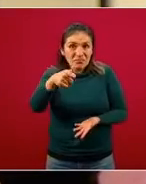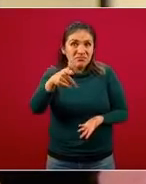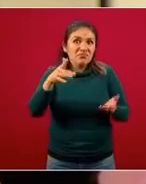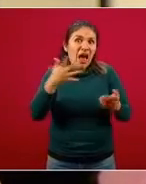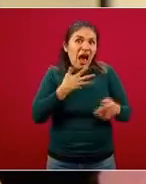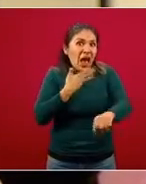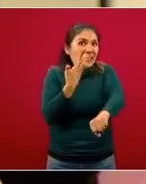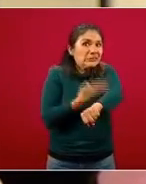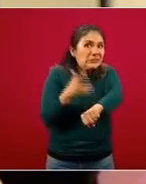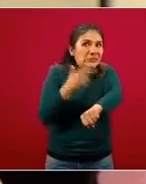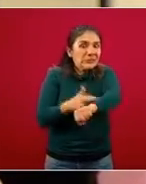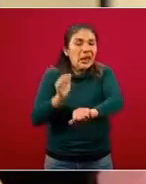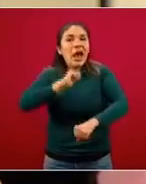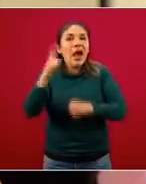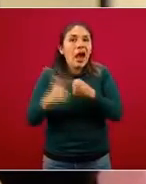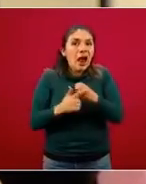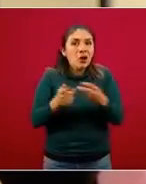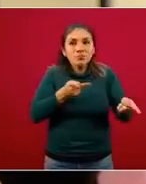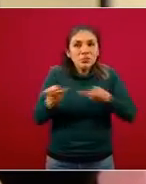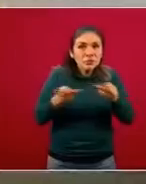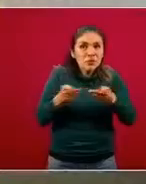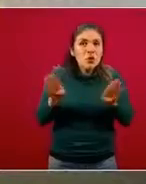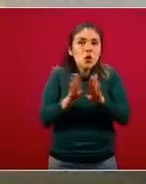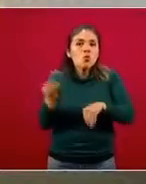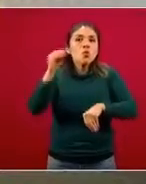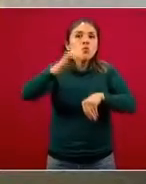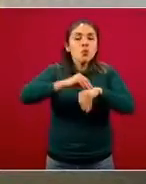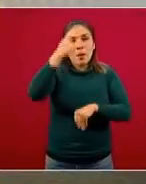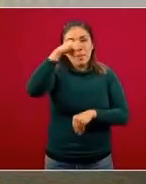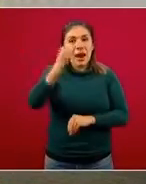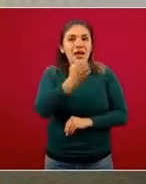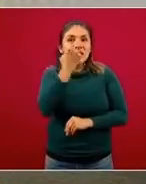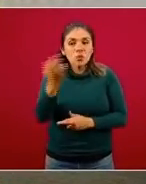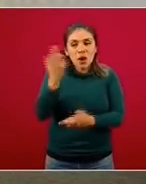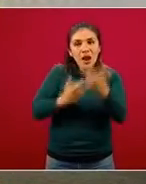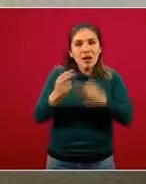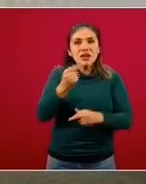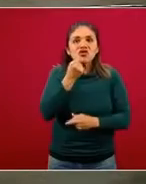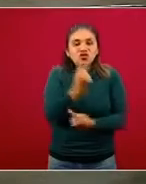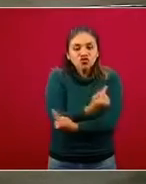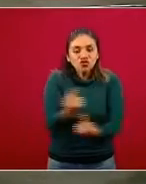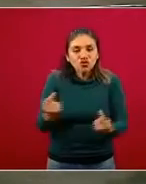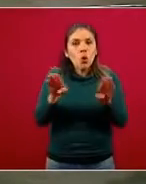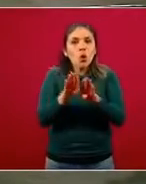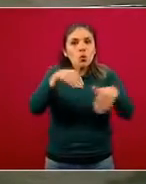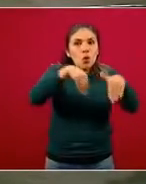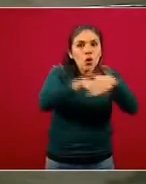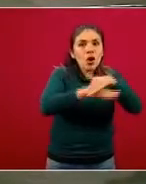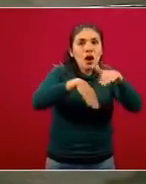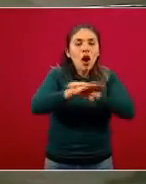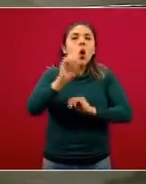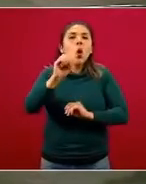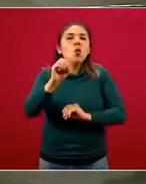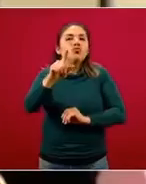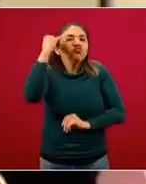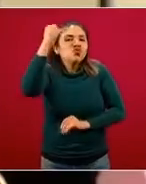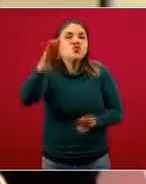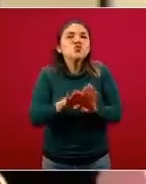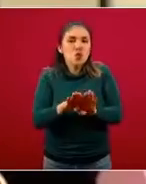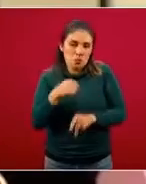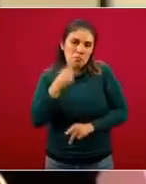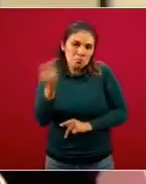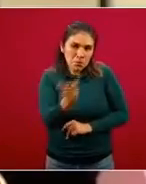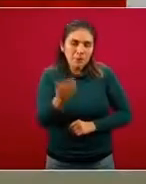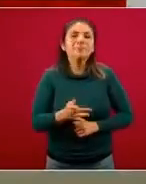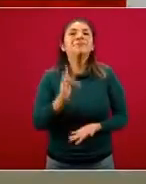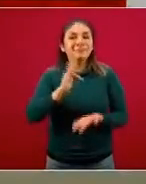about van this a situation. realizar una Are implementación you going to de carry cómo se va a out recibir some sort a of a los alumnos protocol o for cómo lo how van a children are implementar. going to Esa receive sería back to mi